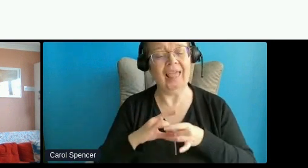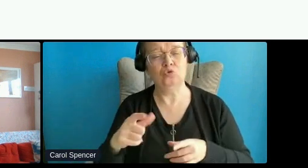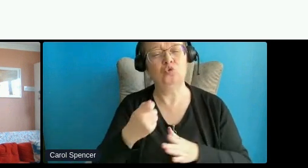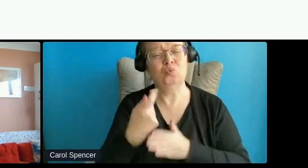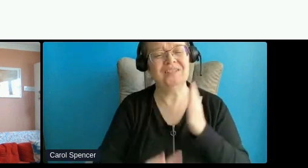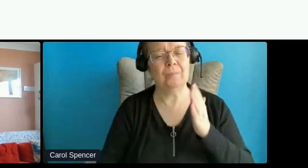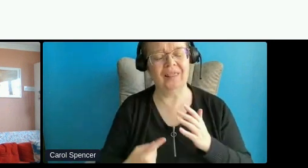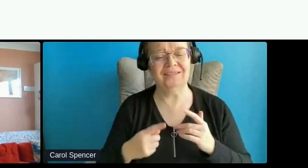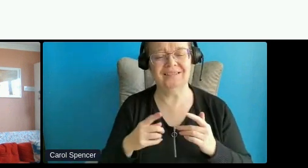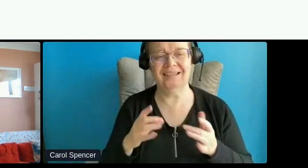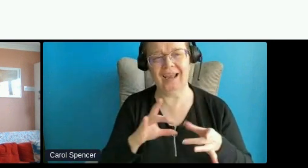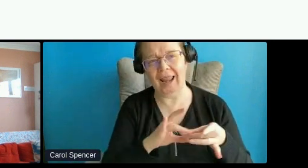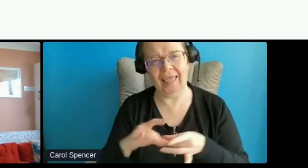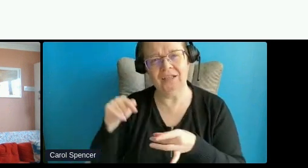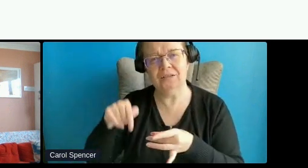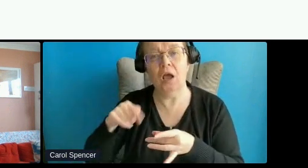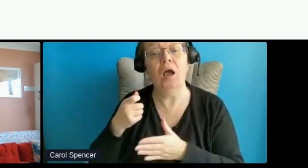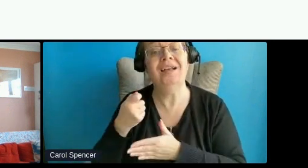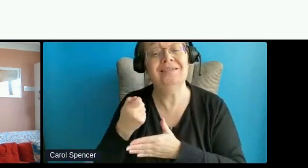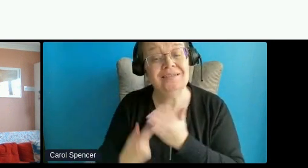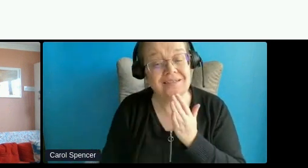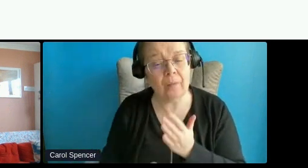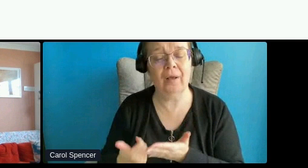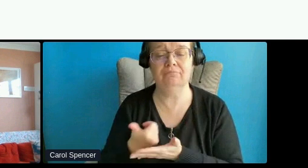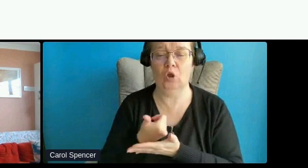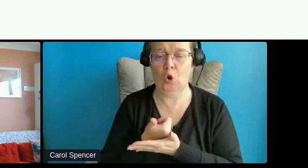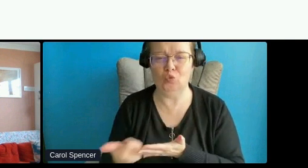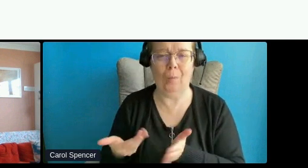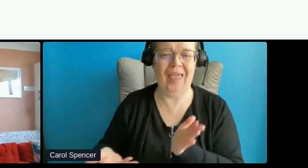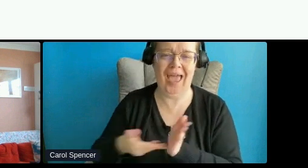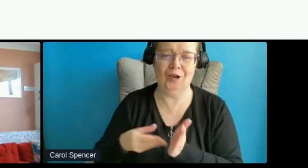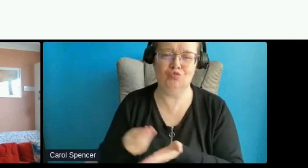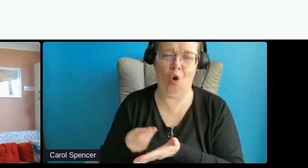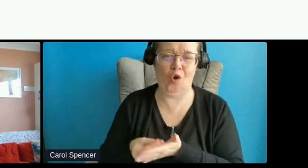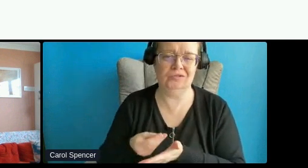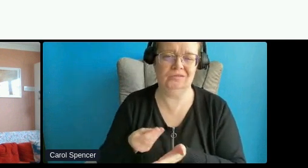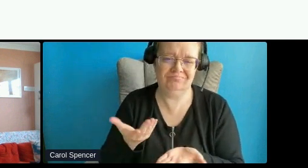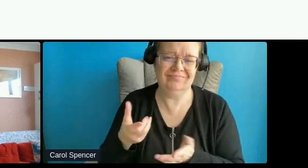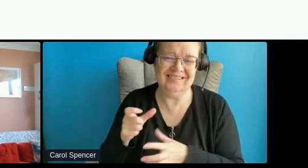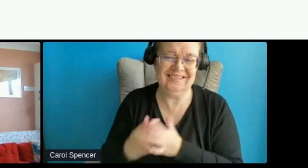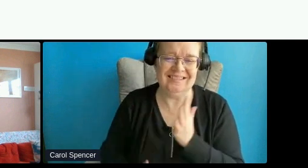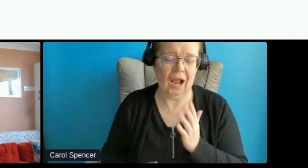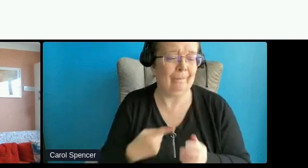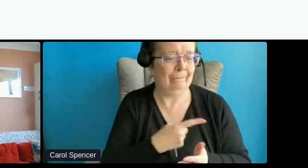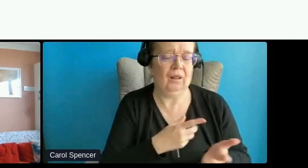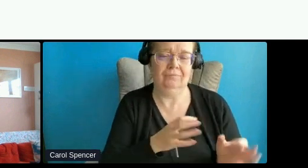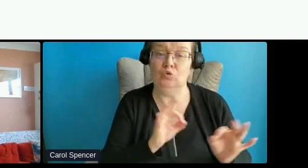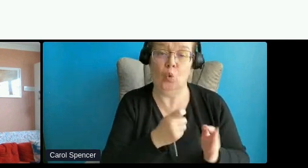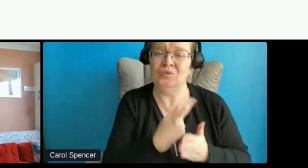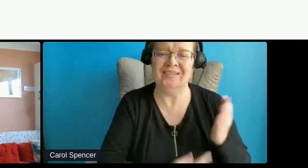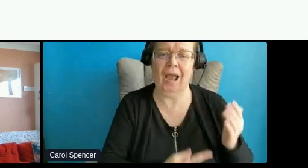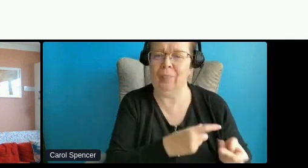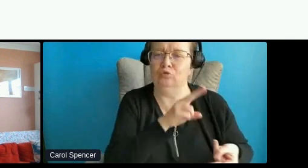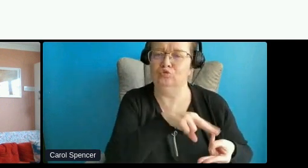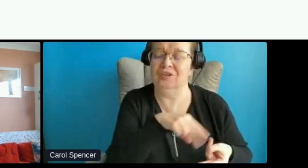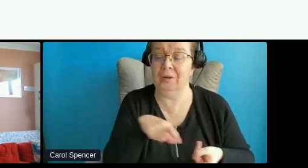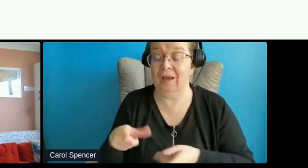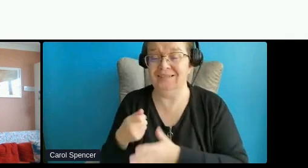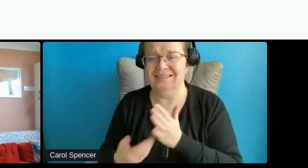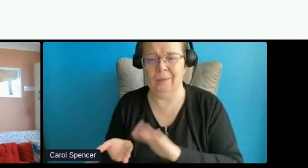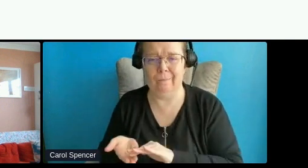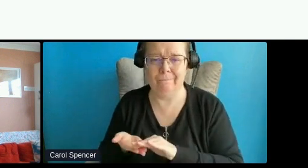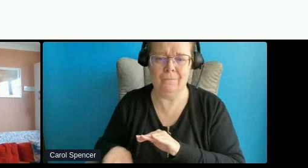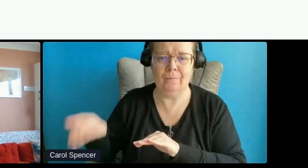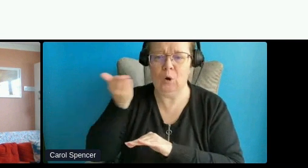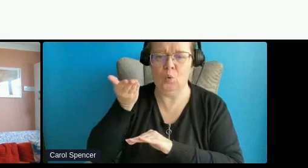which is that being disabled often comes with extra costs. So costs of the cost is likely to be felt